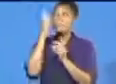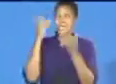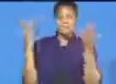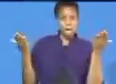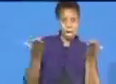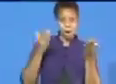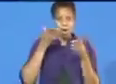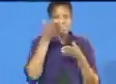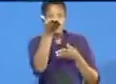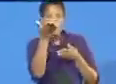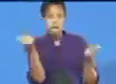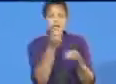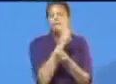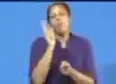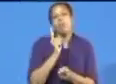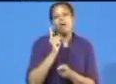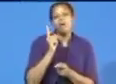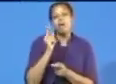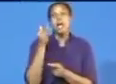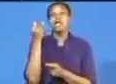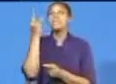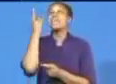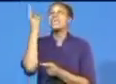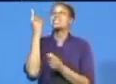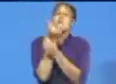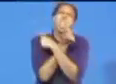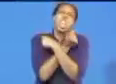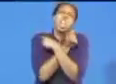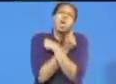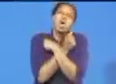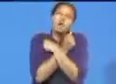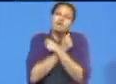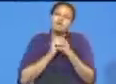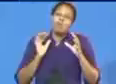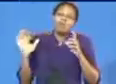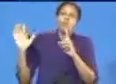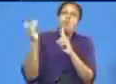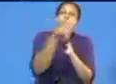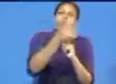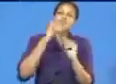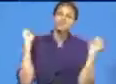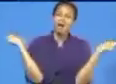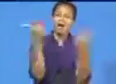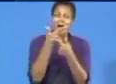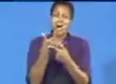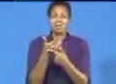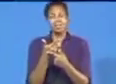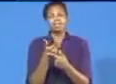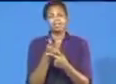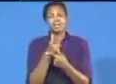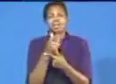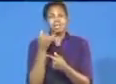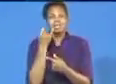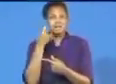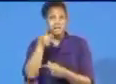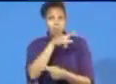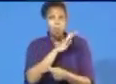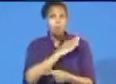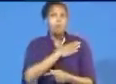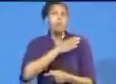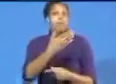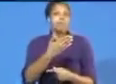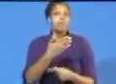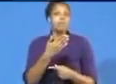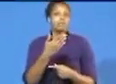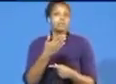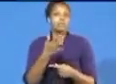there, He's everywhere, and His love embraces all. Whosoever will you come to Him today right where